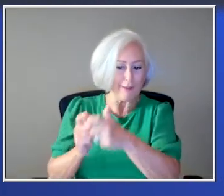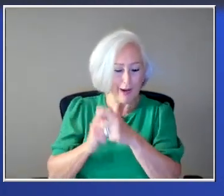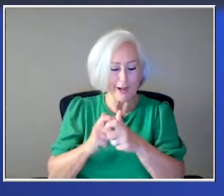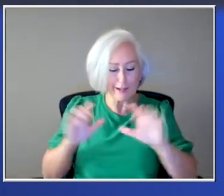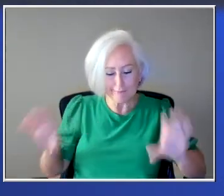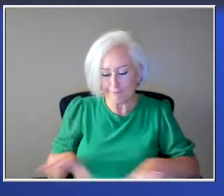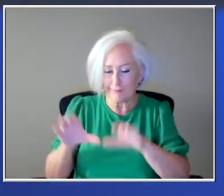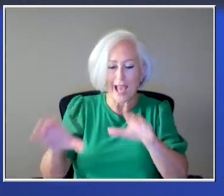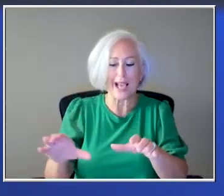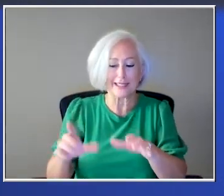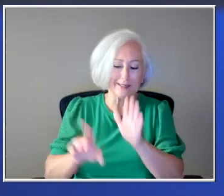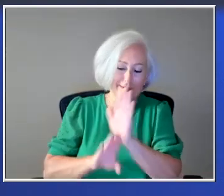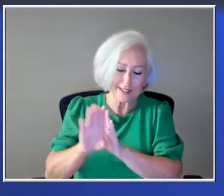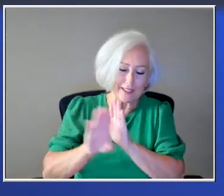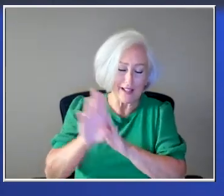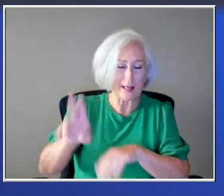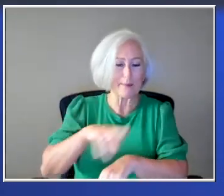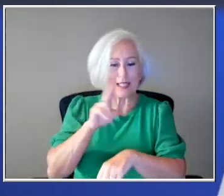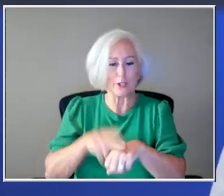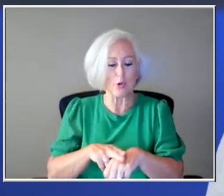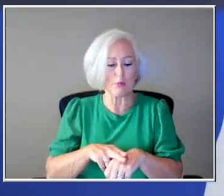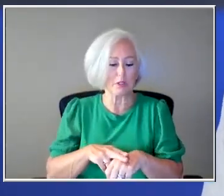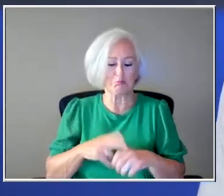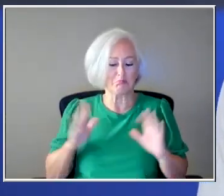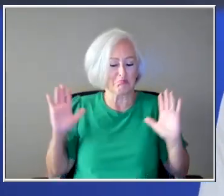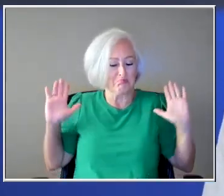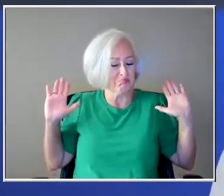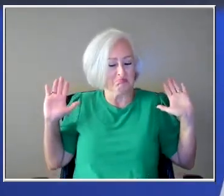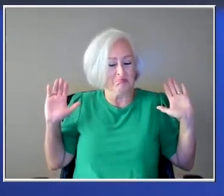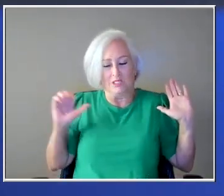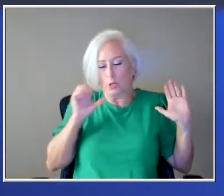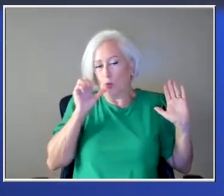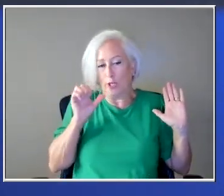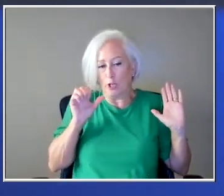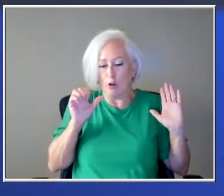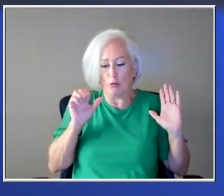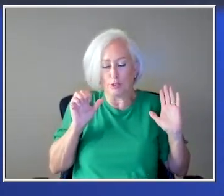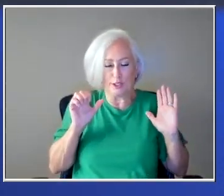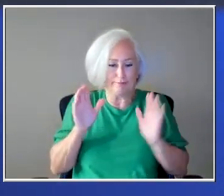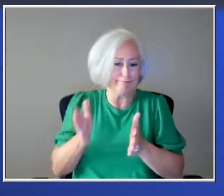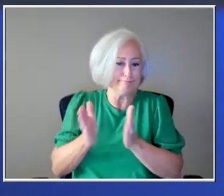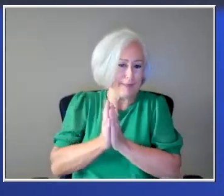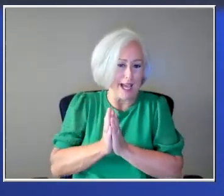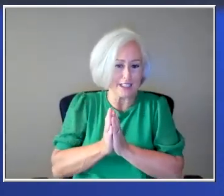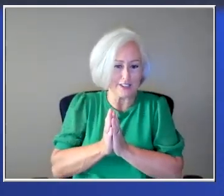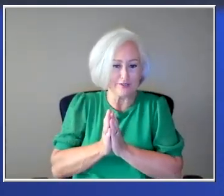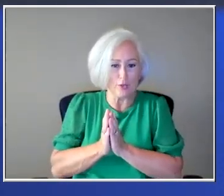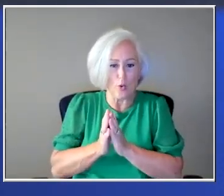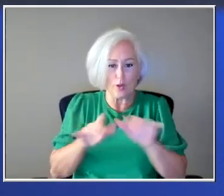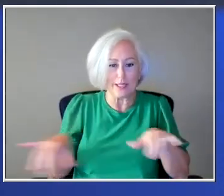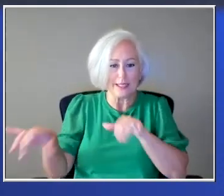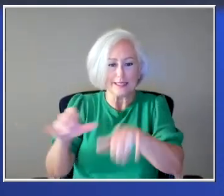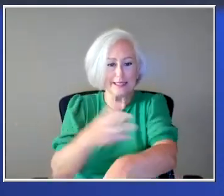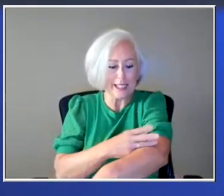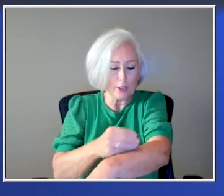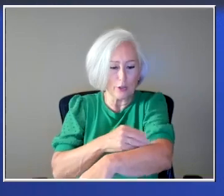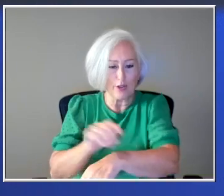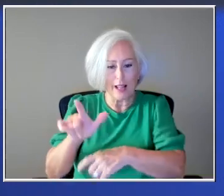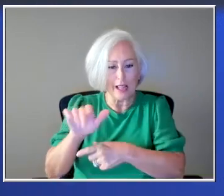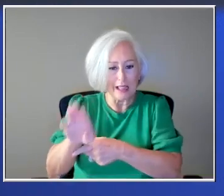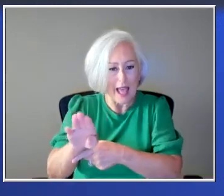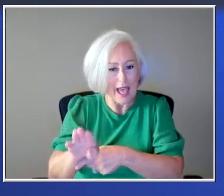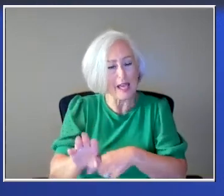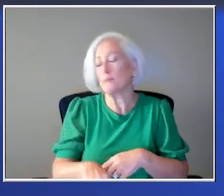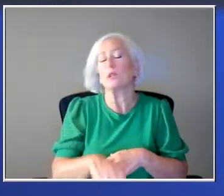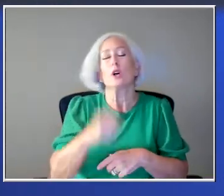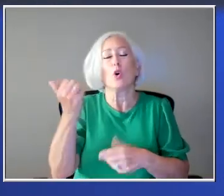normally, there's not a whole lot of standard labs that we would draw. It tends to be based either on family history of something else that's going on